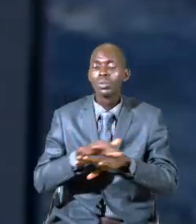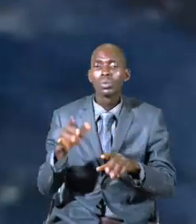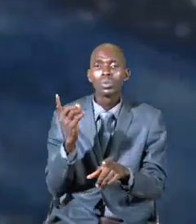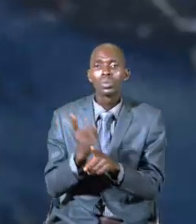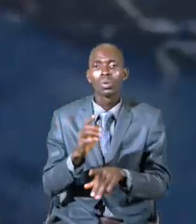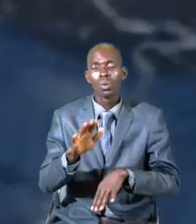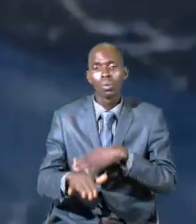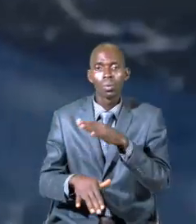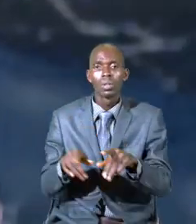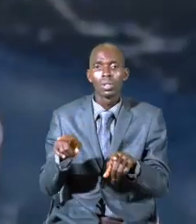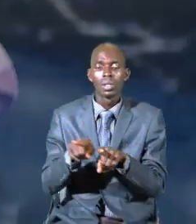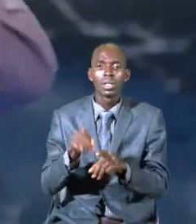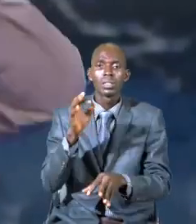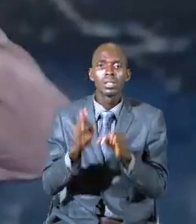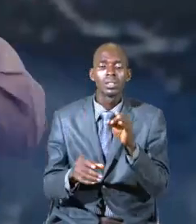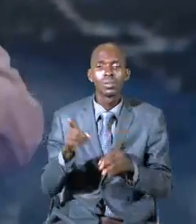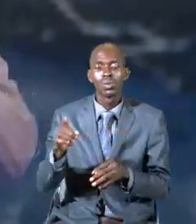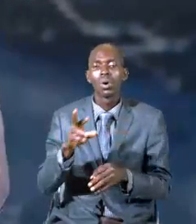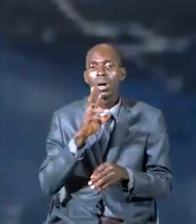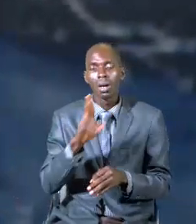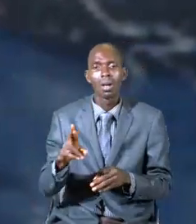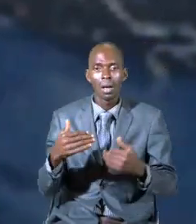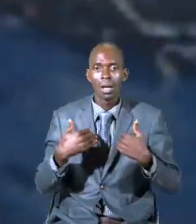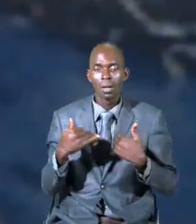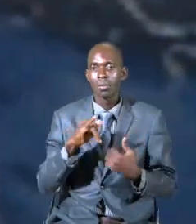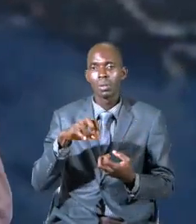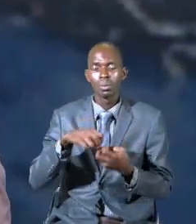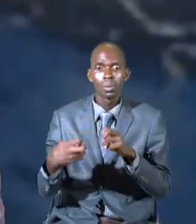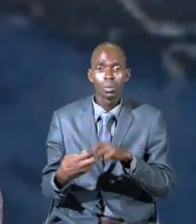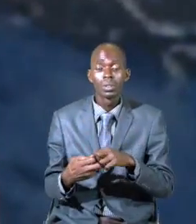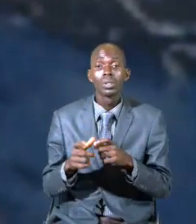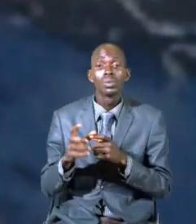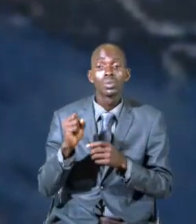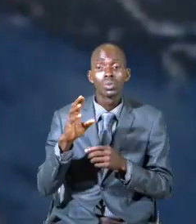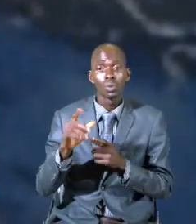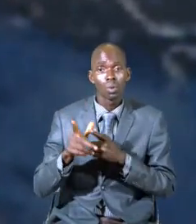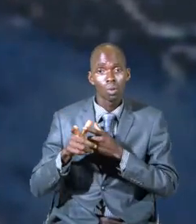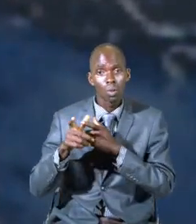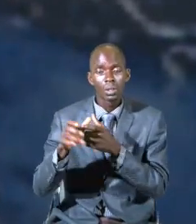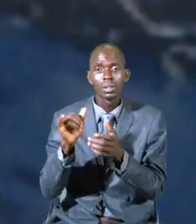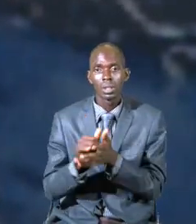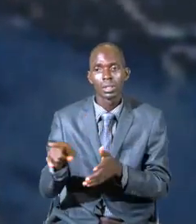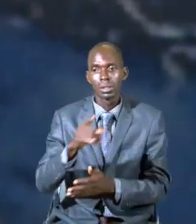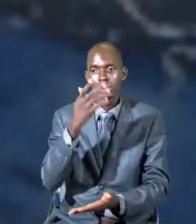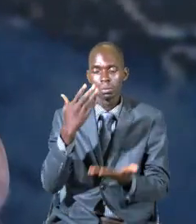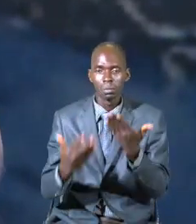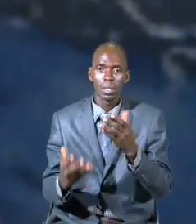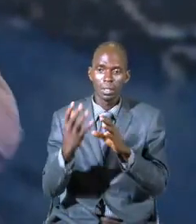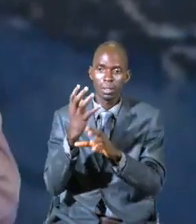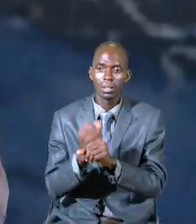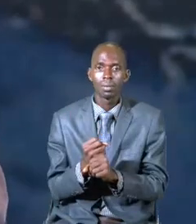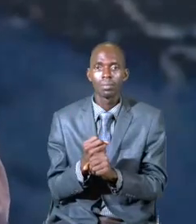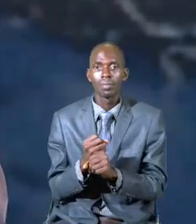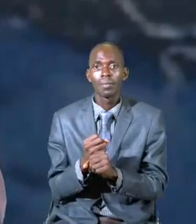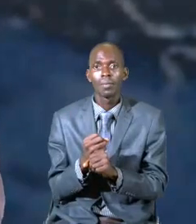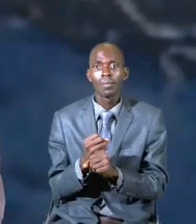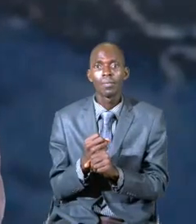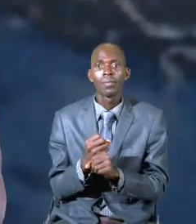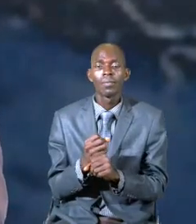if you are in leisure. Run, so run that ye may obtain. That's what we're come